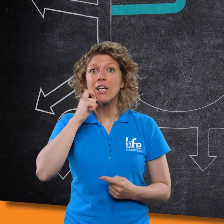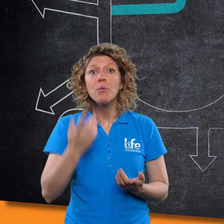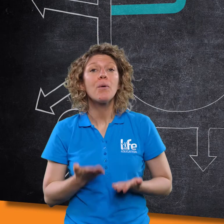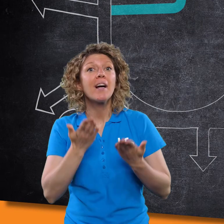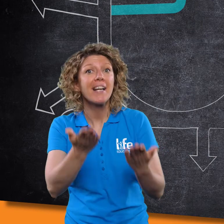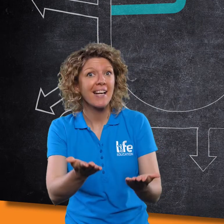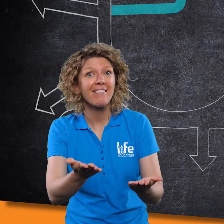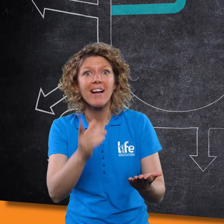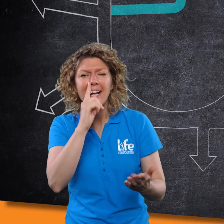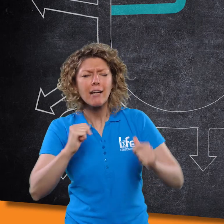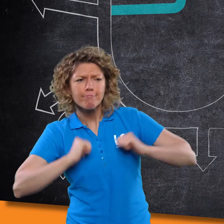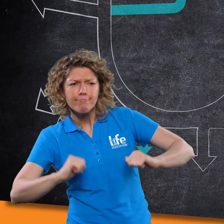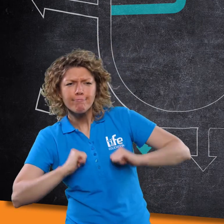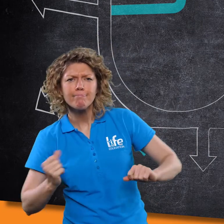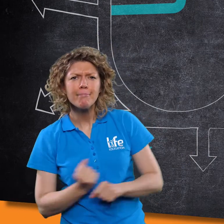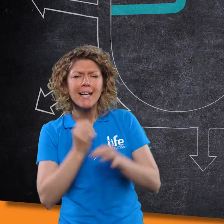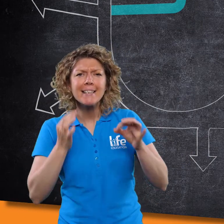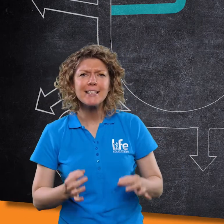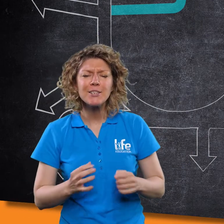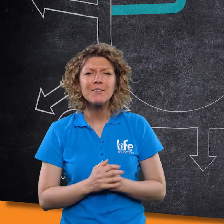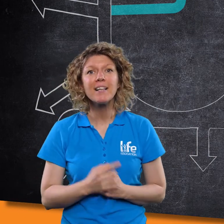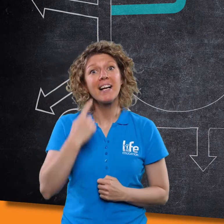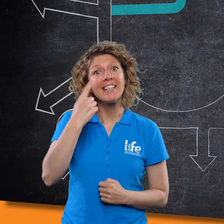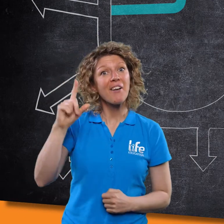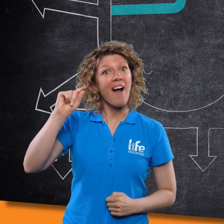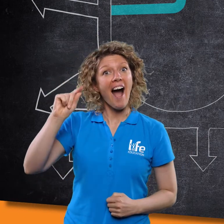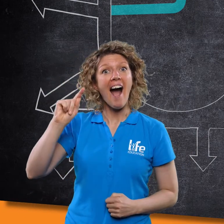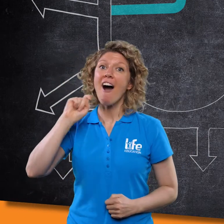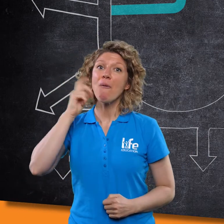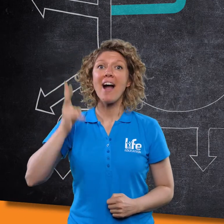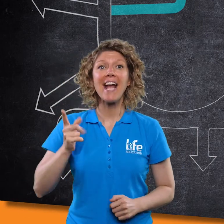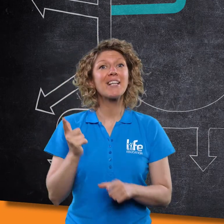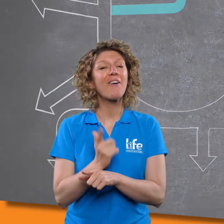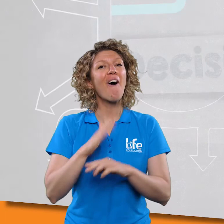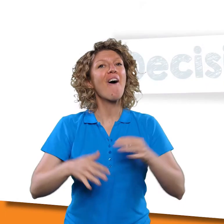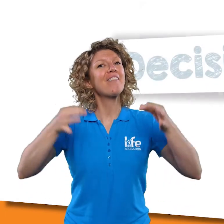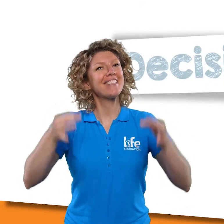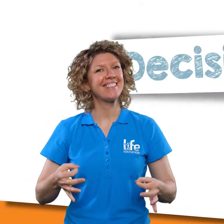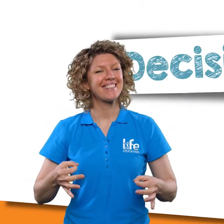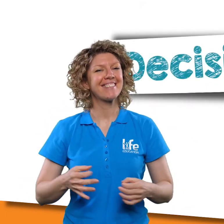these. See you next time when we come back to learn more about decisions.